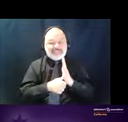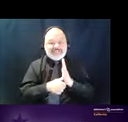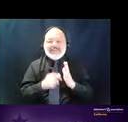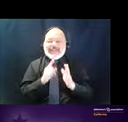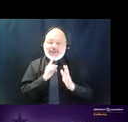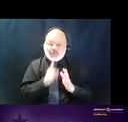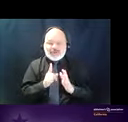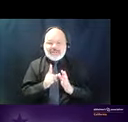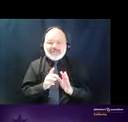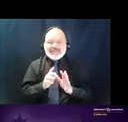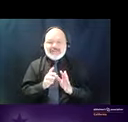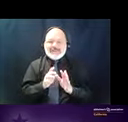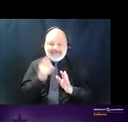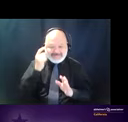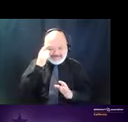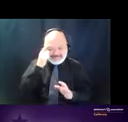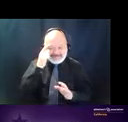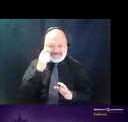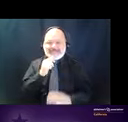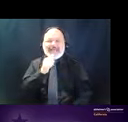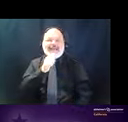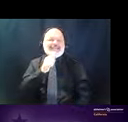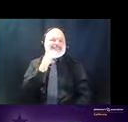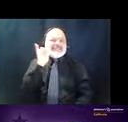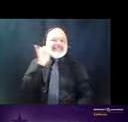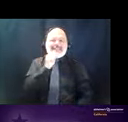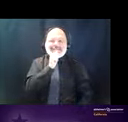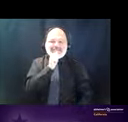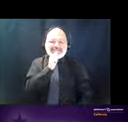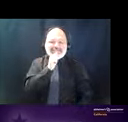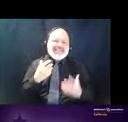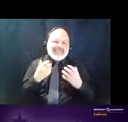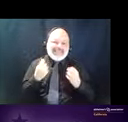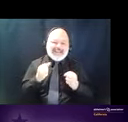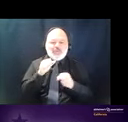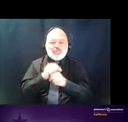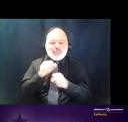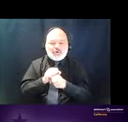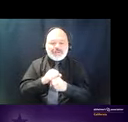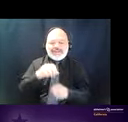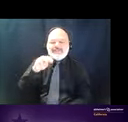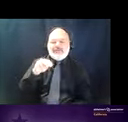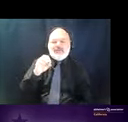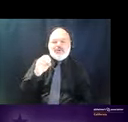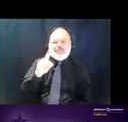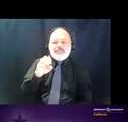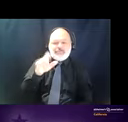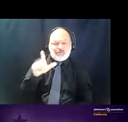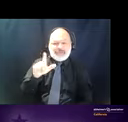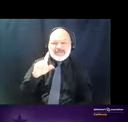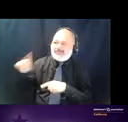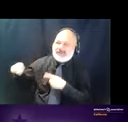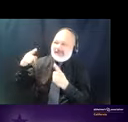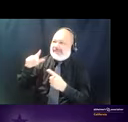is our very well-kept secret in the Latino community is the community health workers model. Again, that's something that has been around for 30,